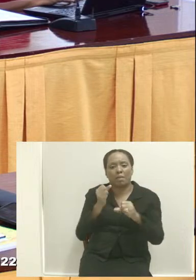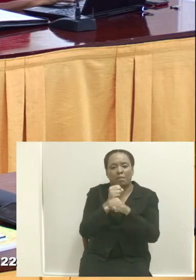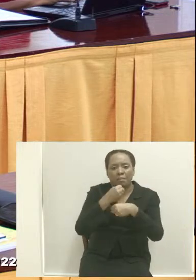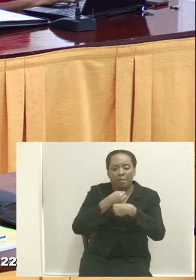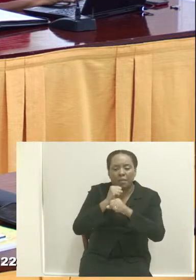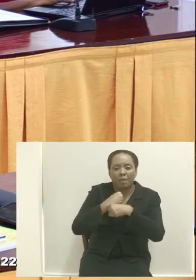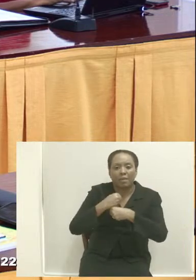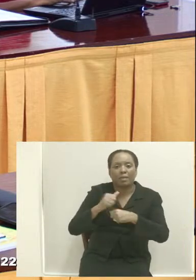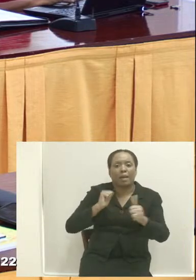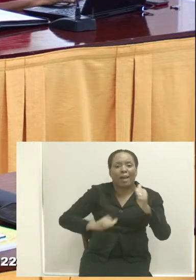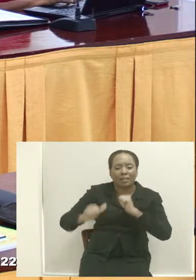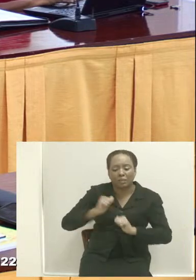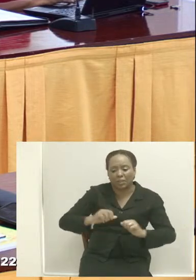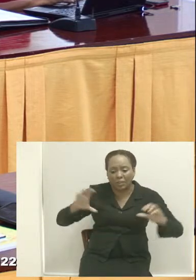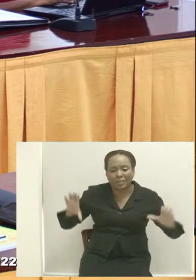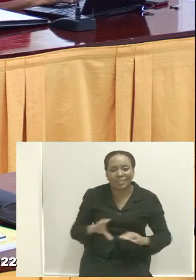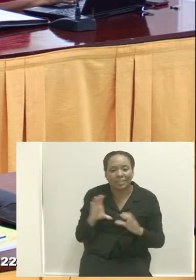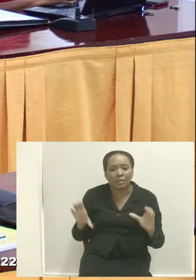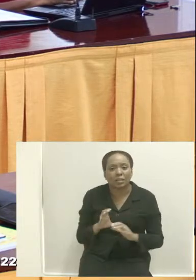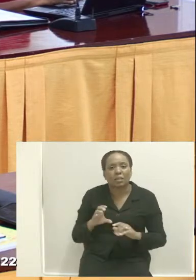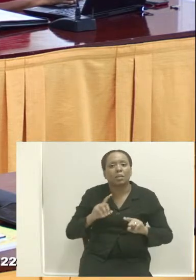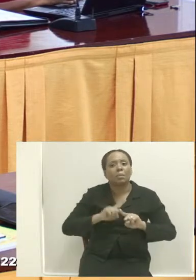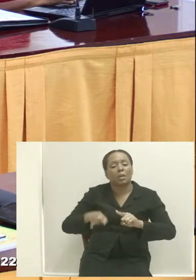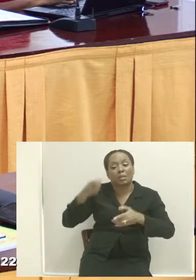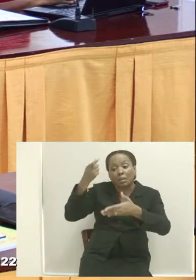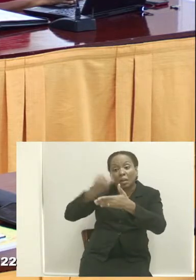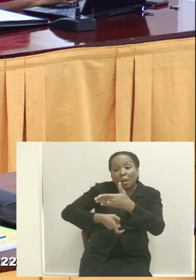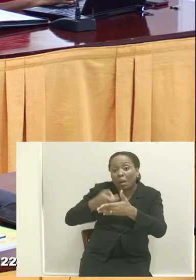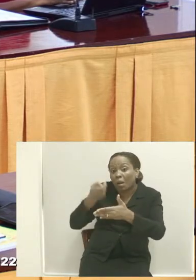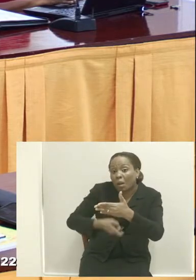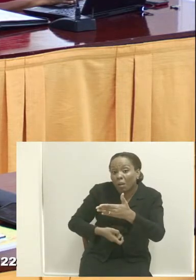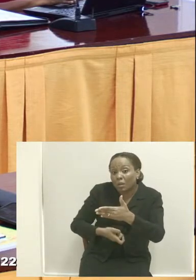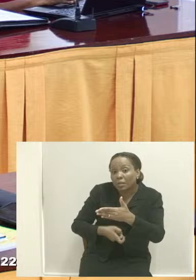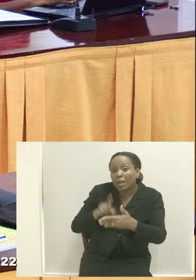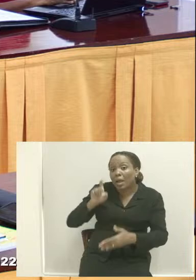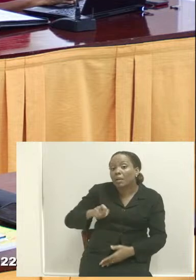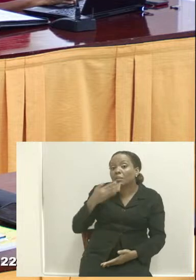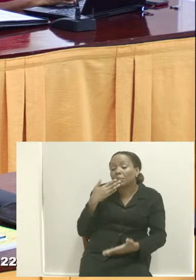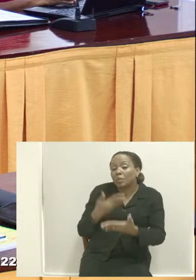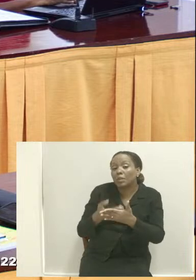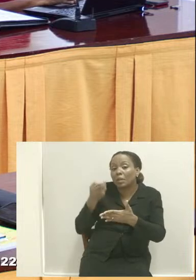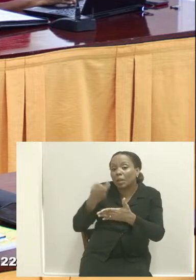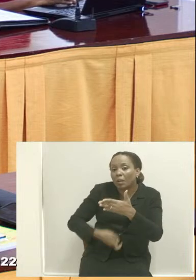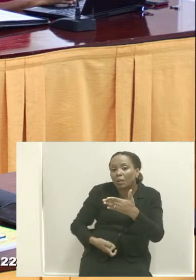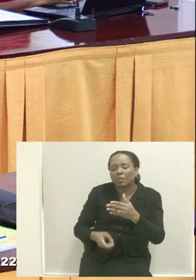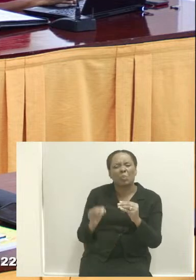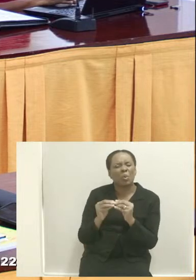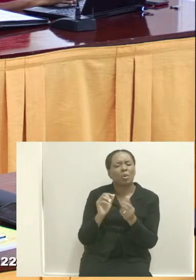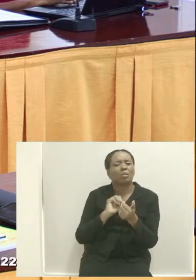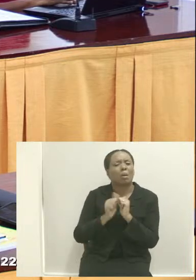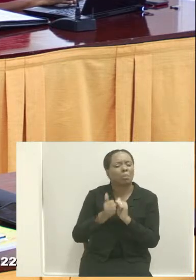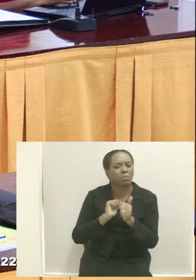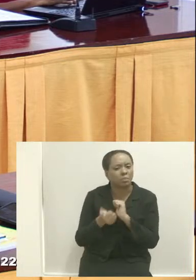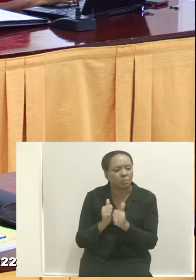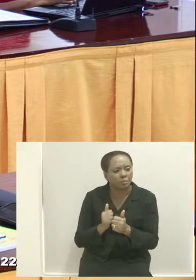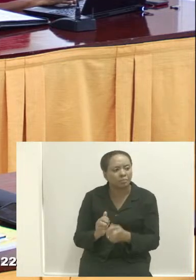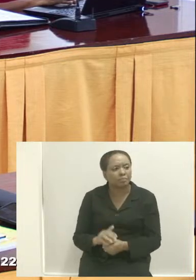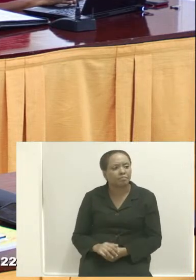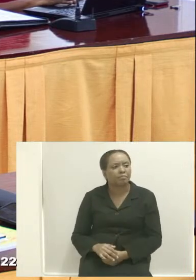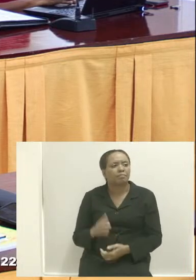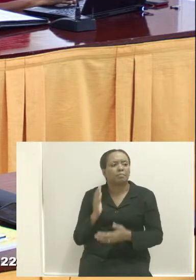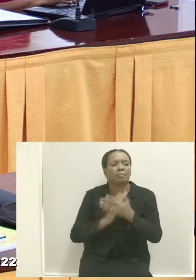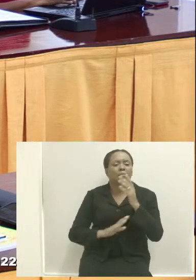competitive because of the fact, ma'am, that in the same way that others have to import their raw material, we import in our raw material too, but we